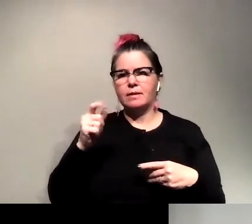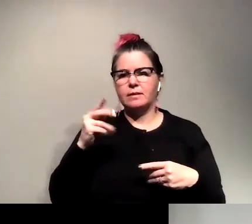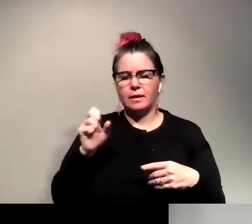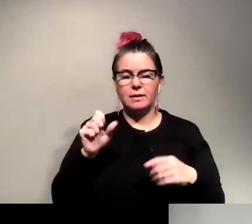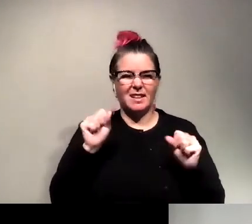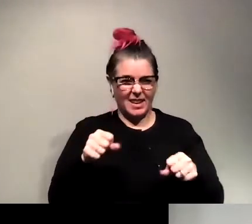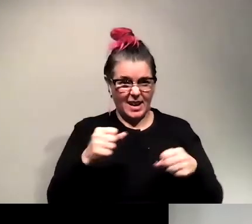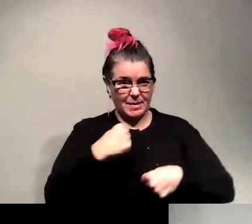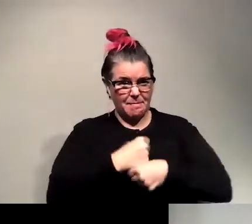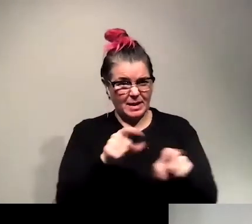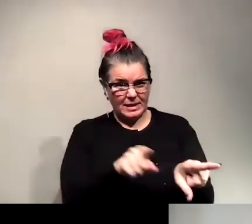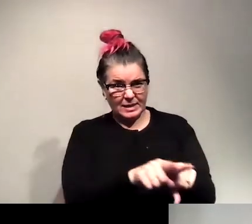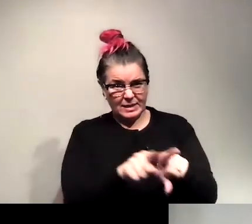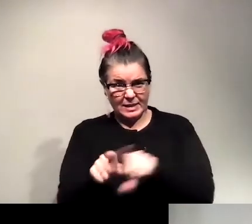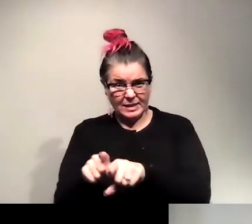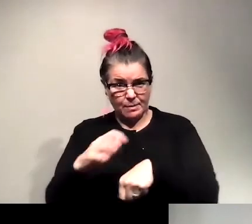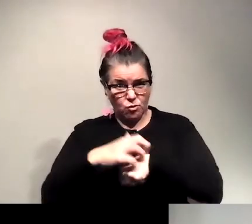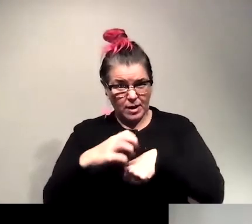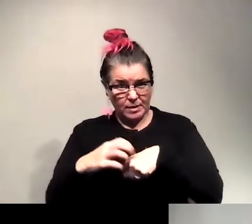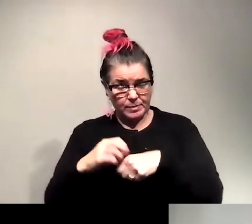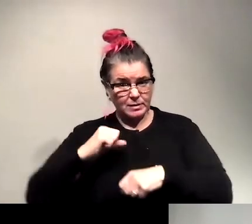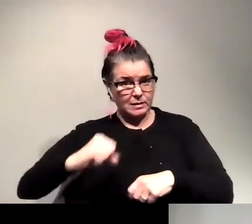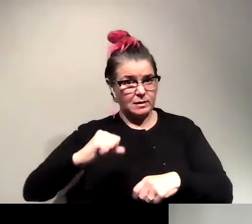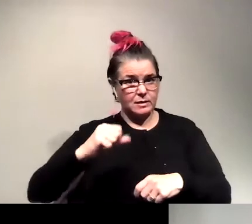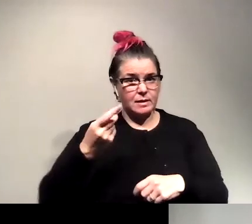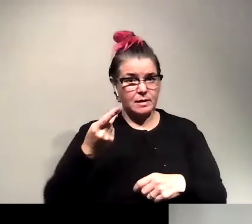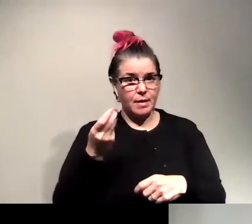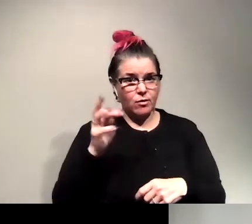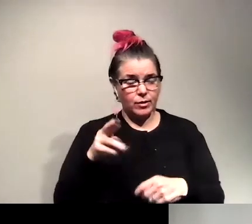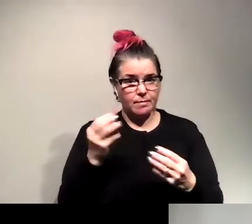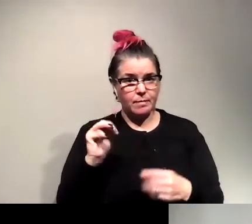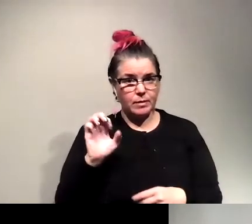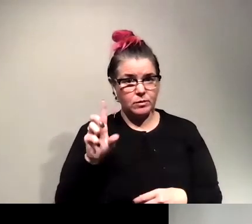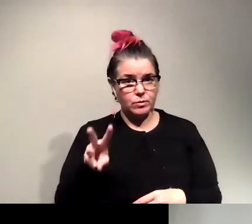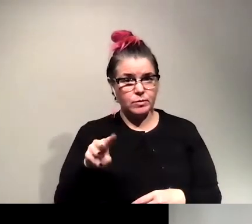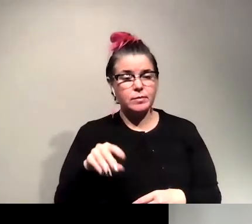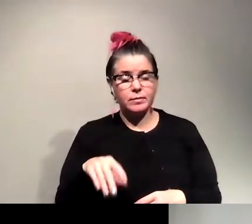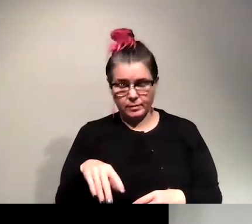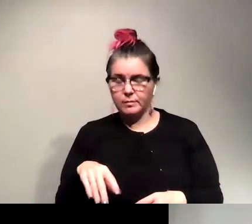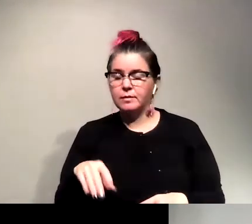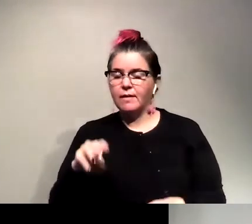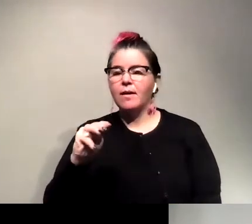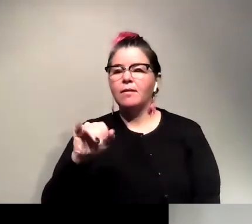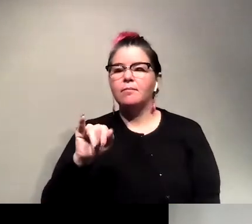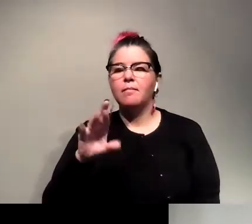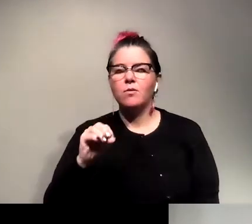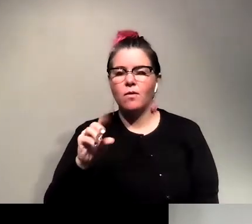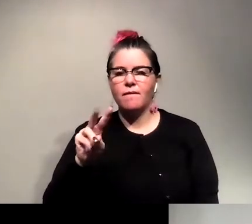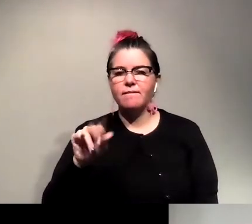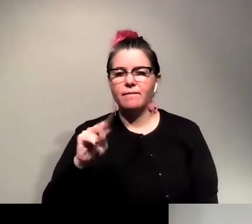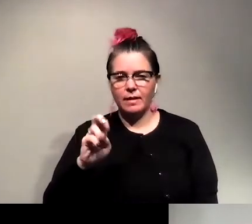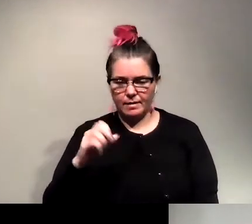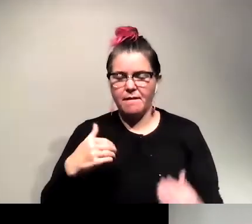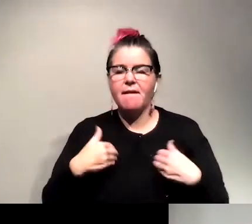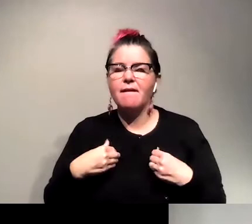less susceptible to powdery mildew? In theory, totally. They're actually, there's something called a microvine, which is